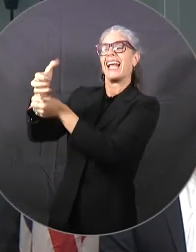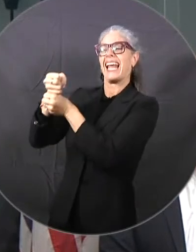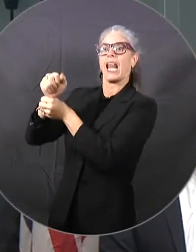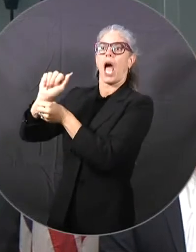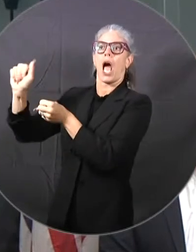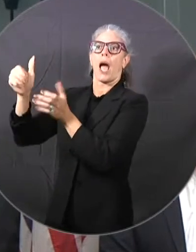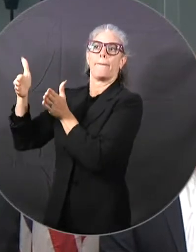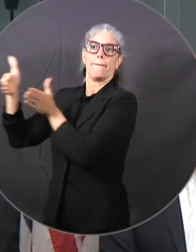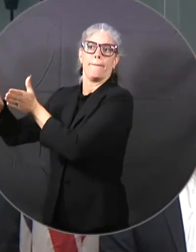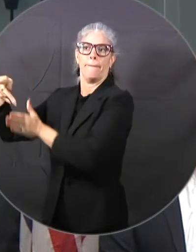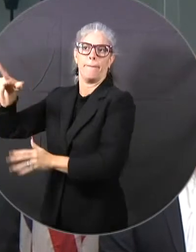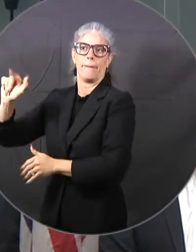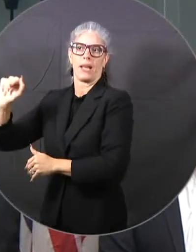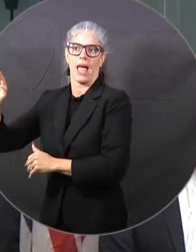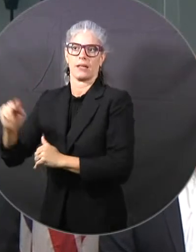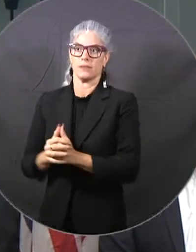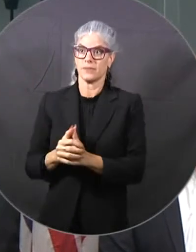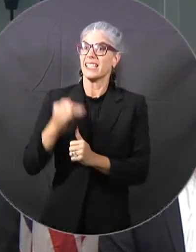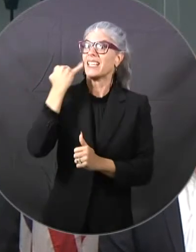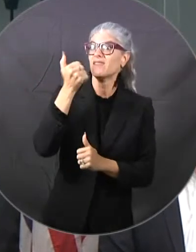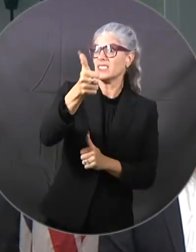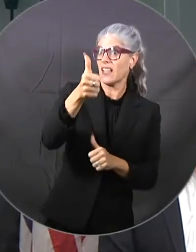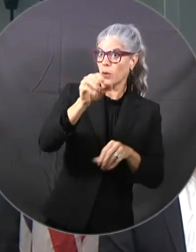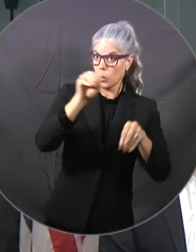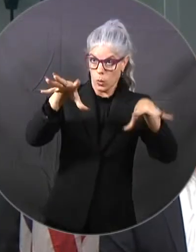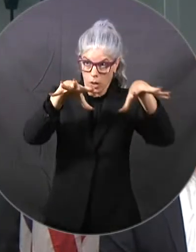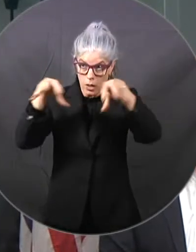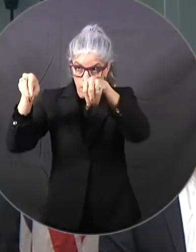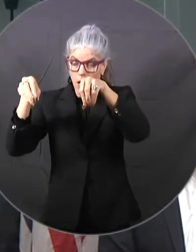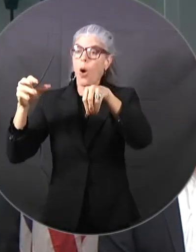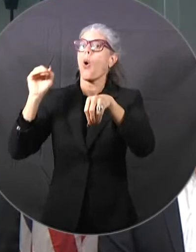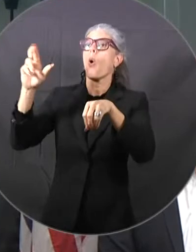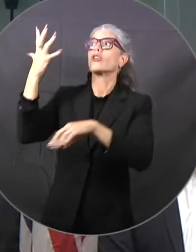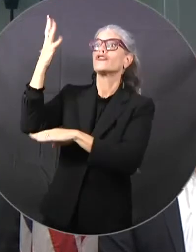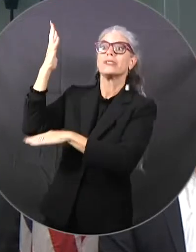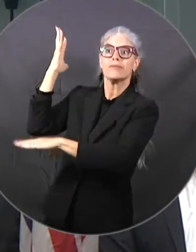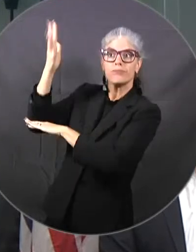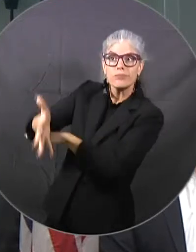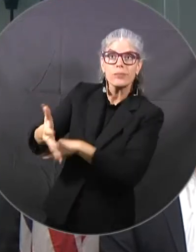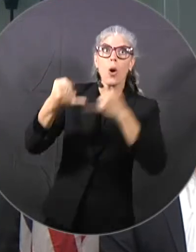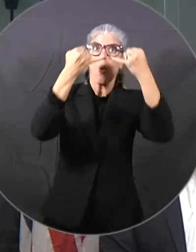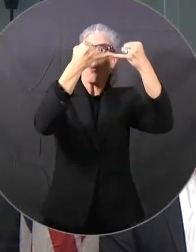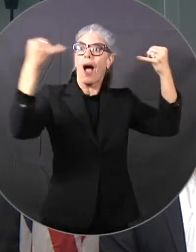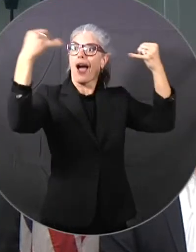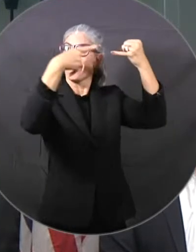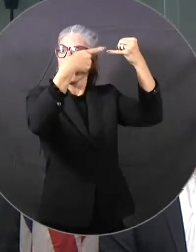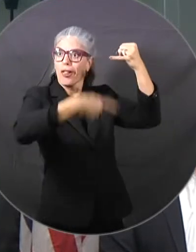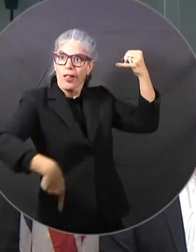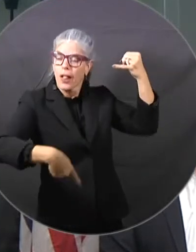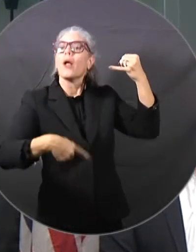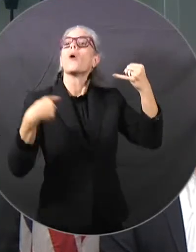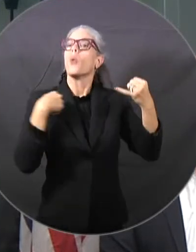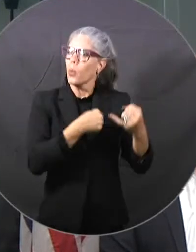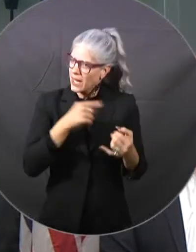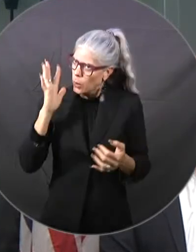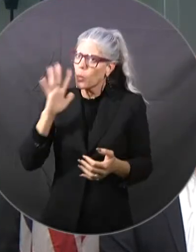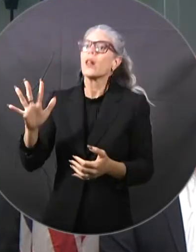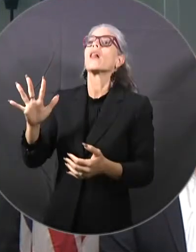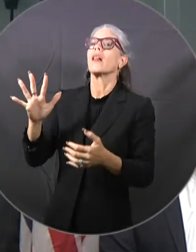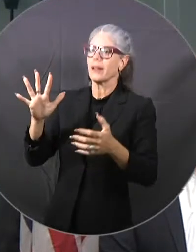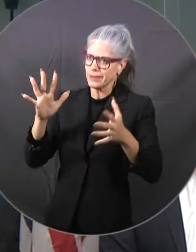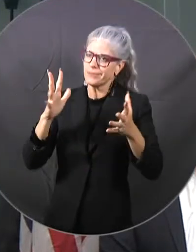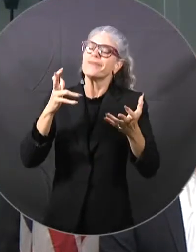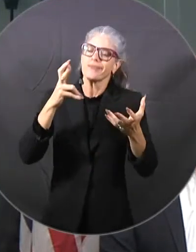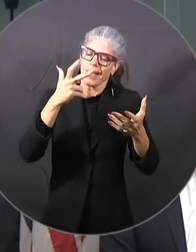3. It's going to knock over trees. It's going to knock over power lines. It's going to cause an interruption in service. So just be prepared for